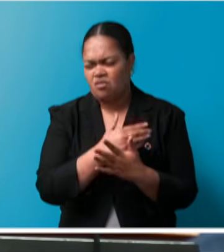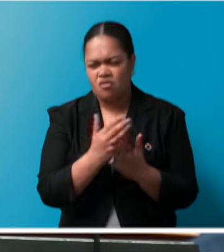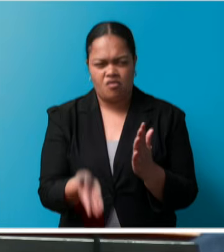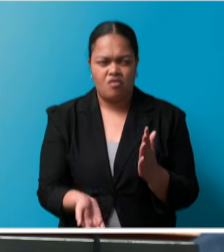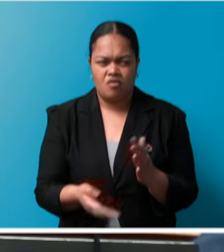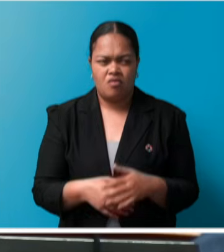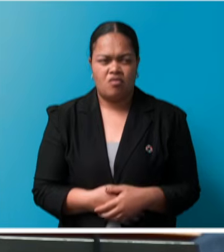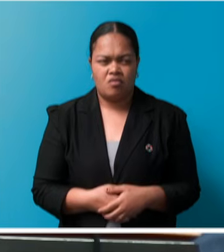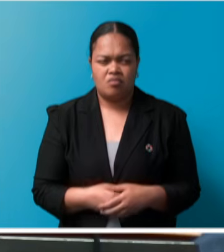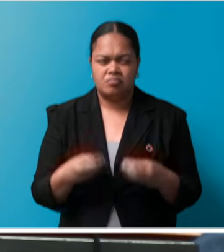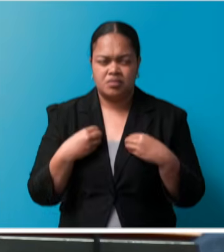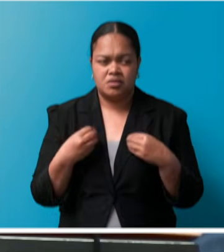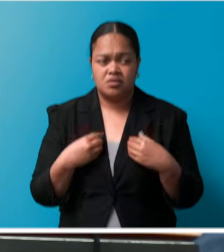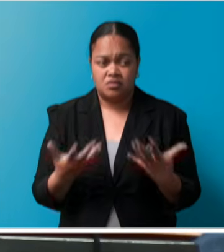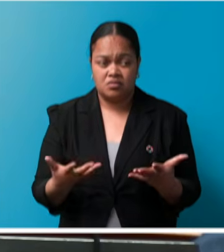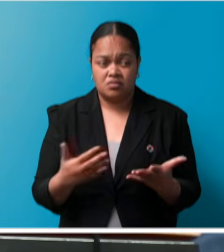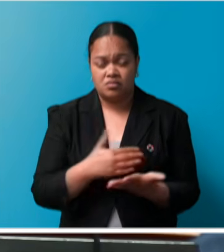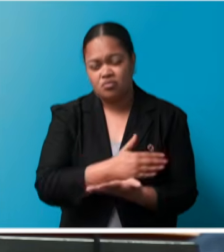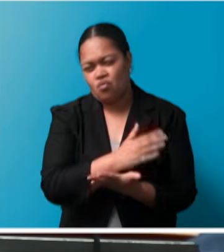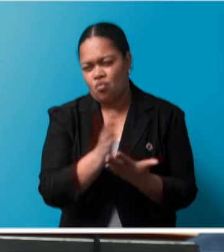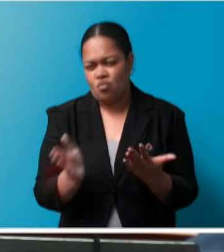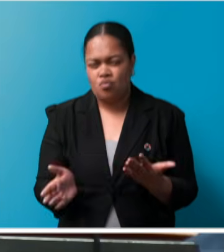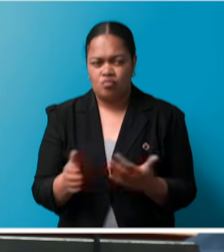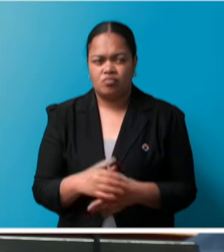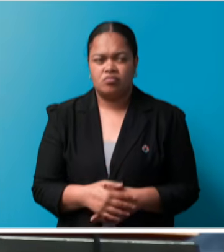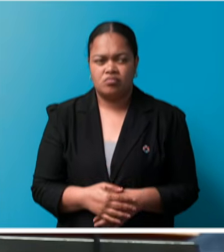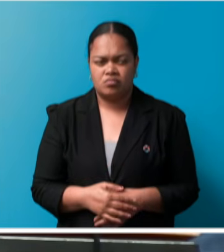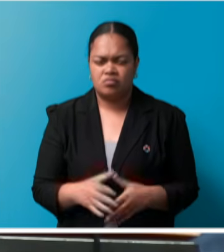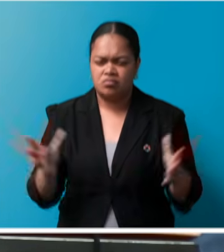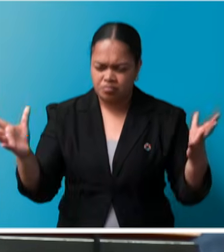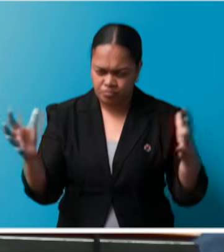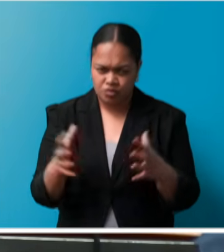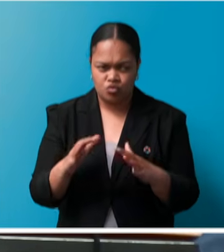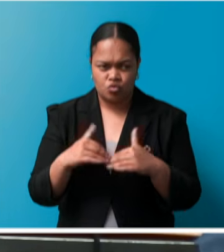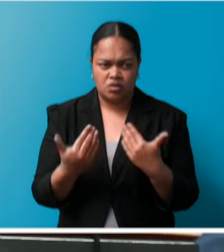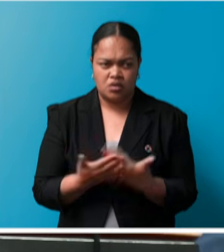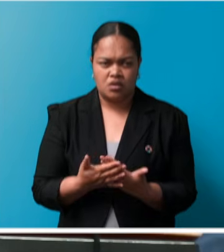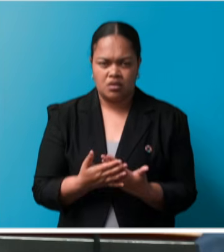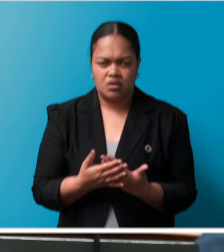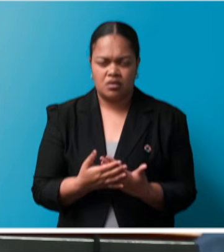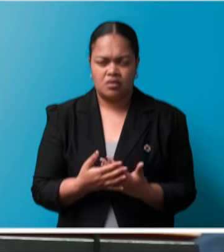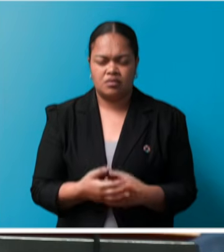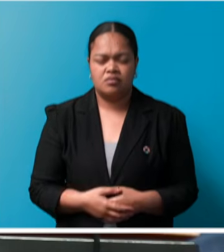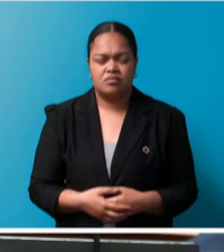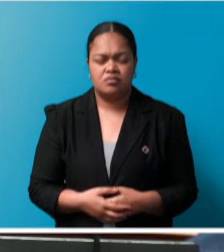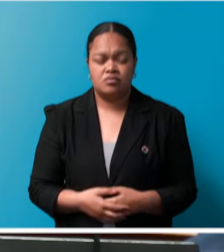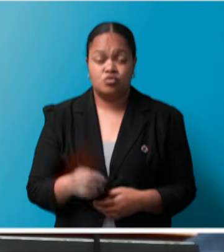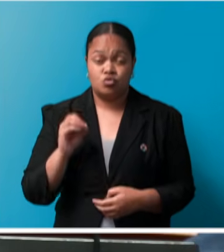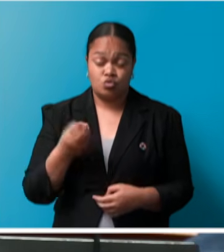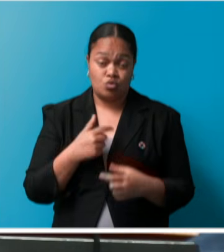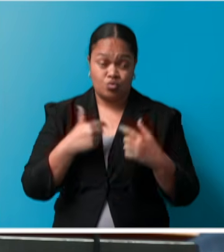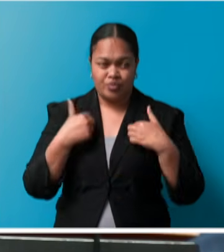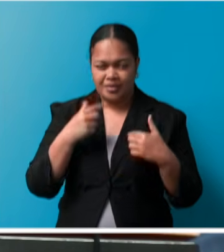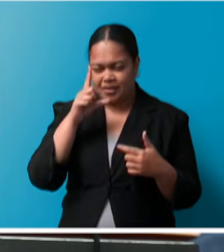we are trying to now rationalize, bring them all together under one roof so that we can